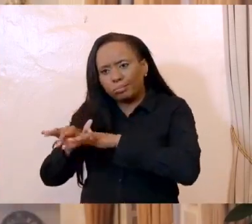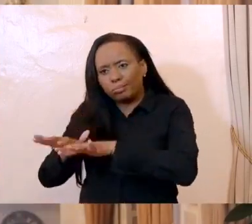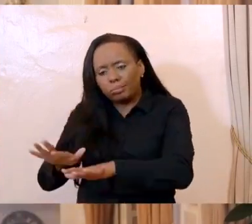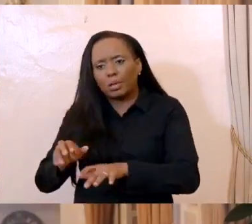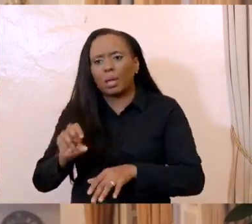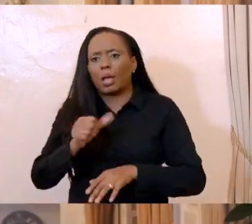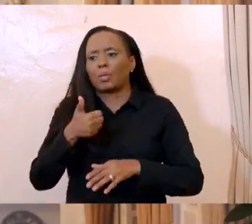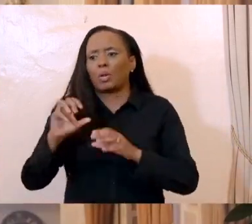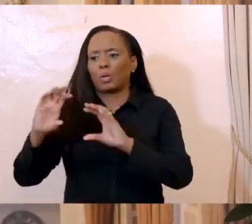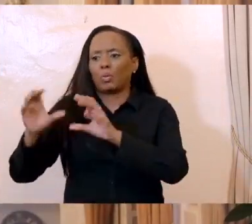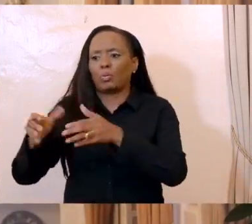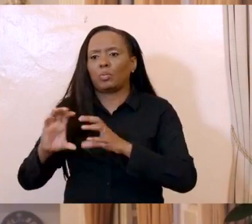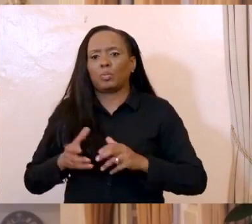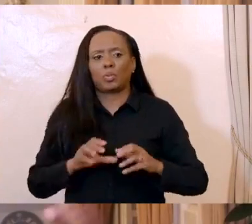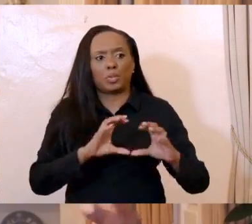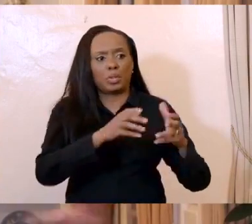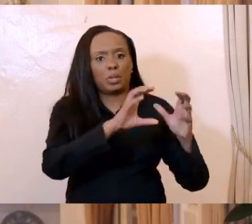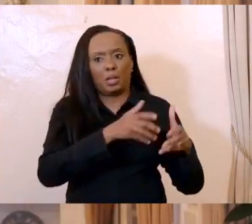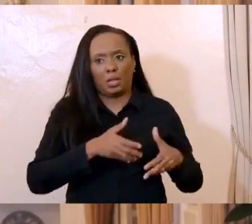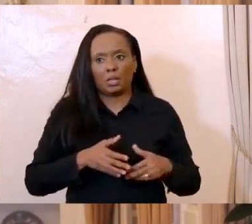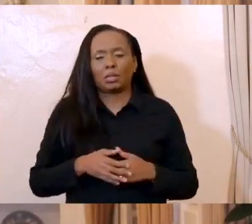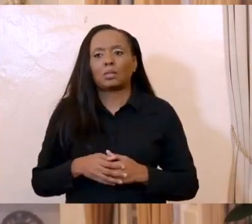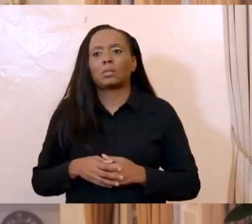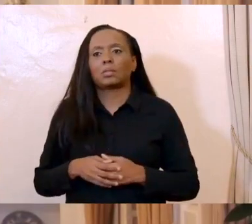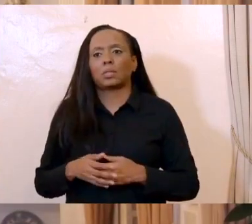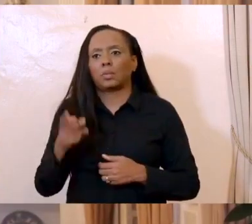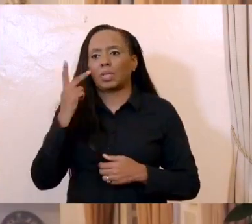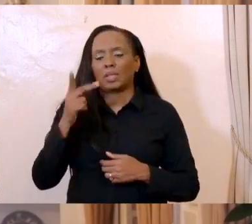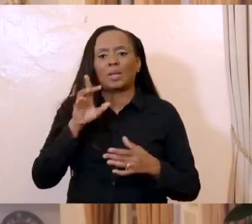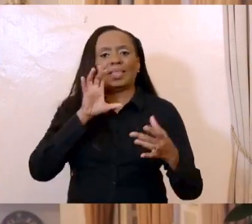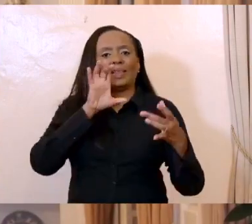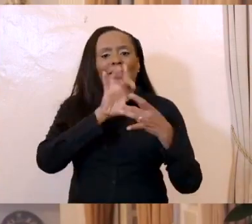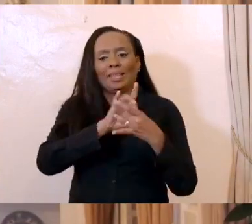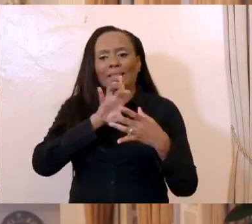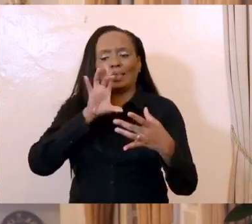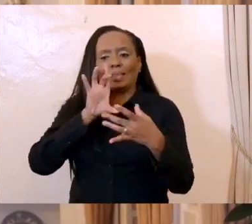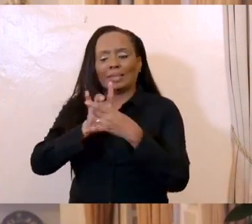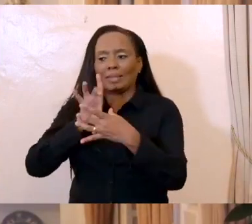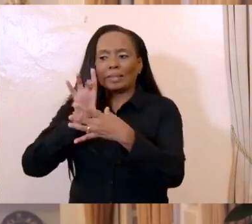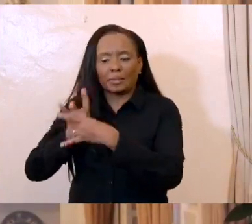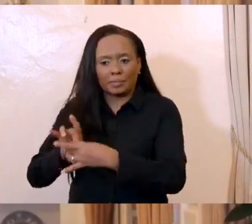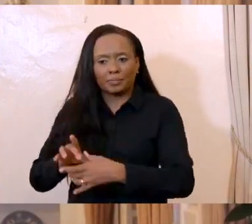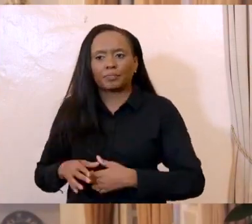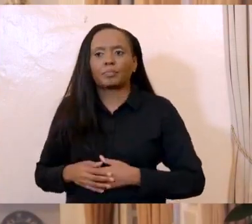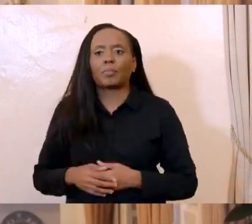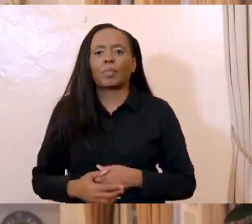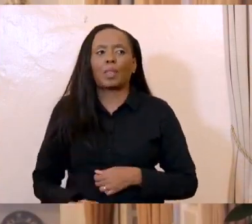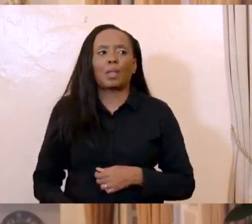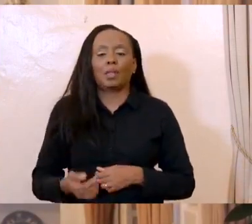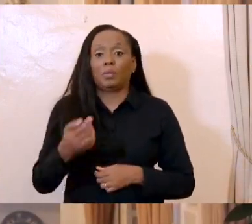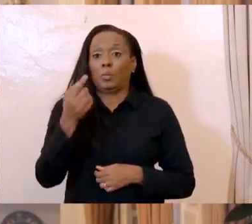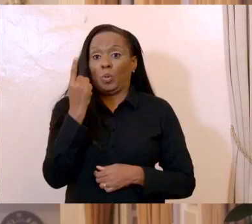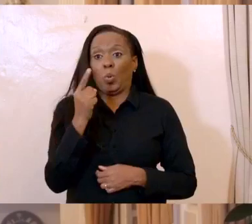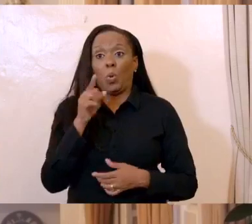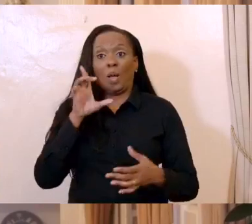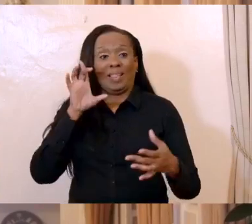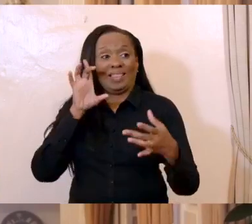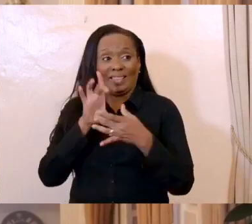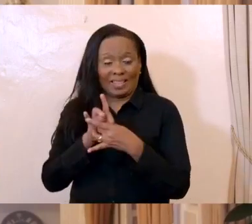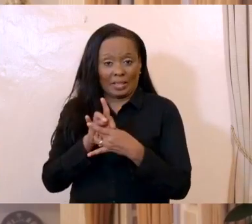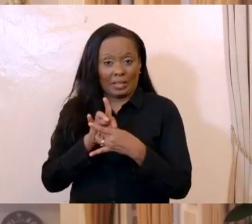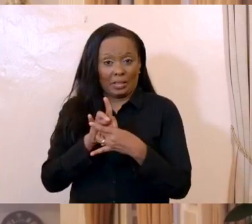other groupings. So clearly, there are links that have been made. The link that we have not been able to make